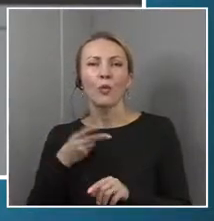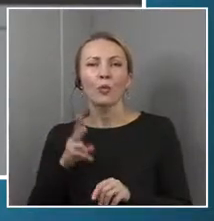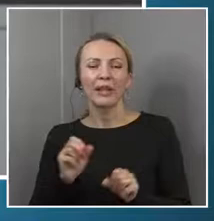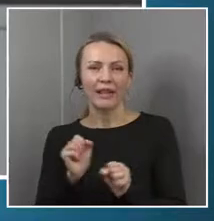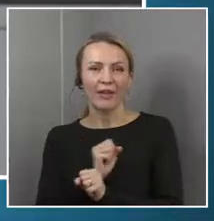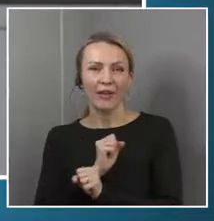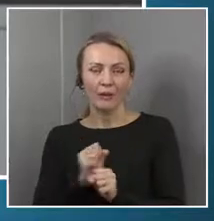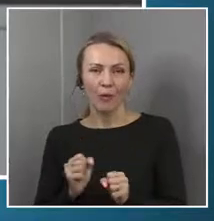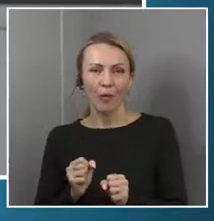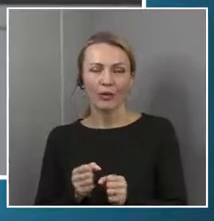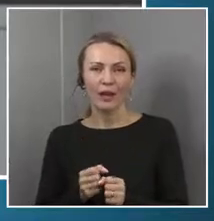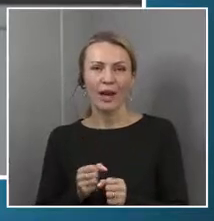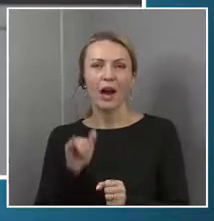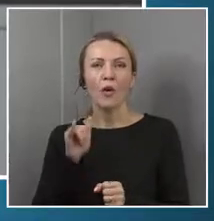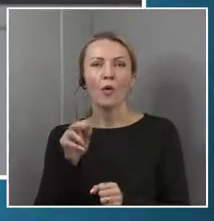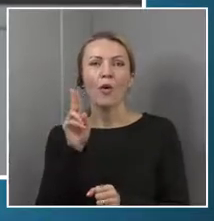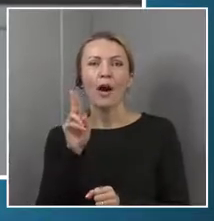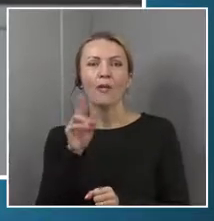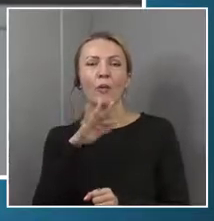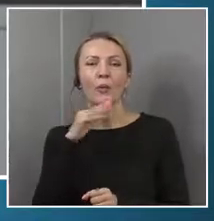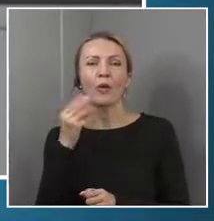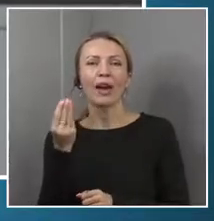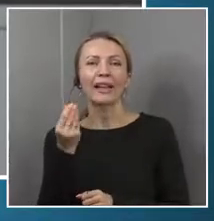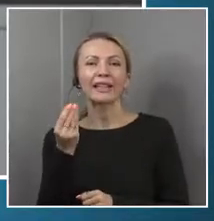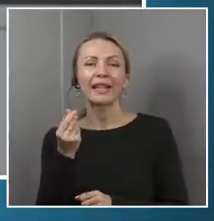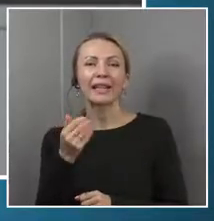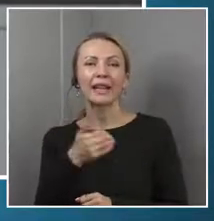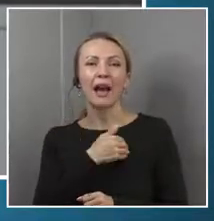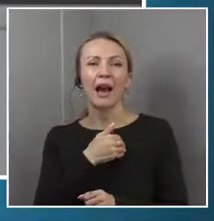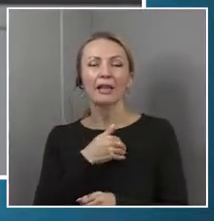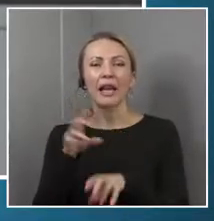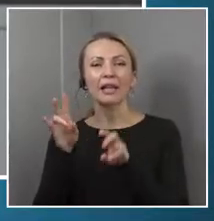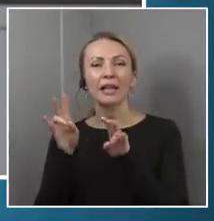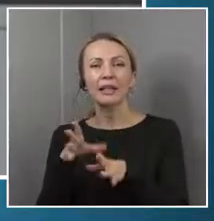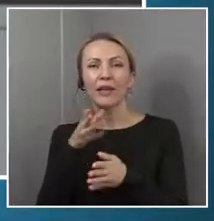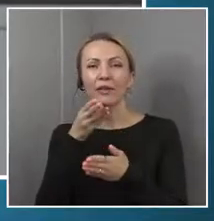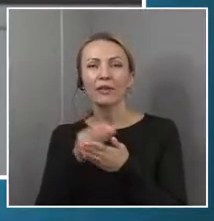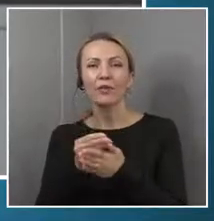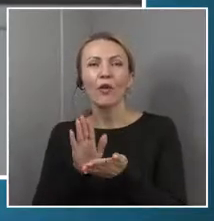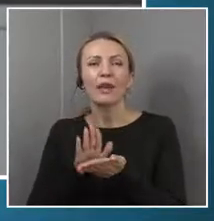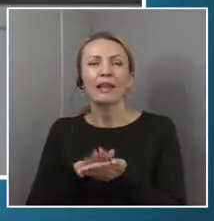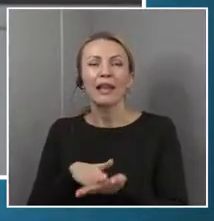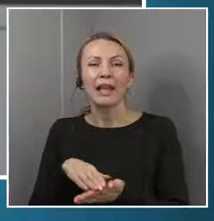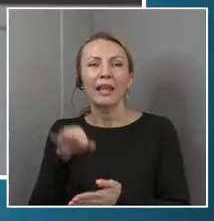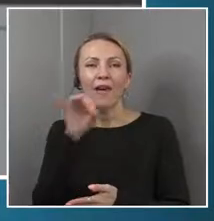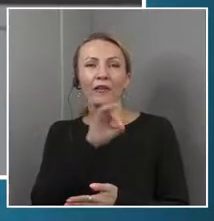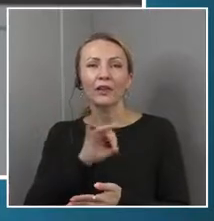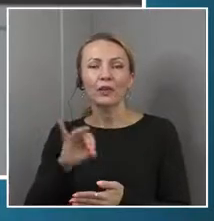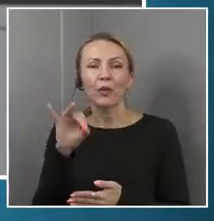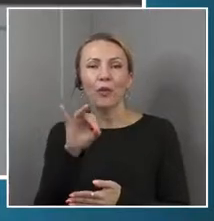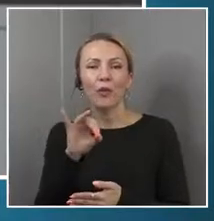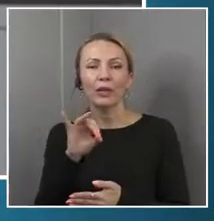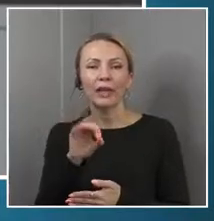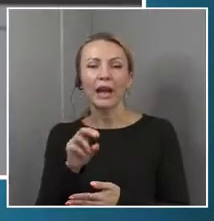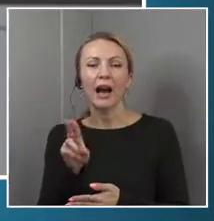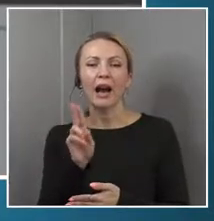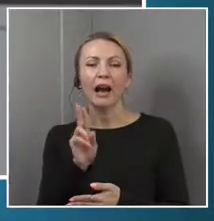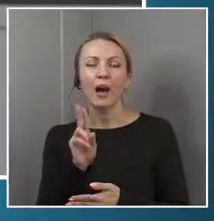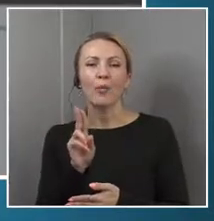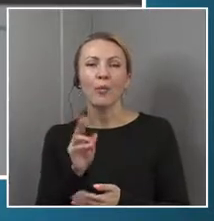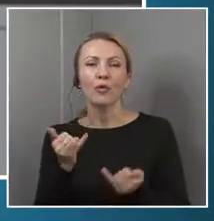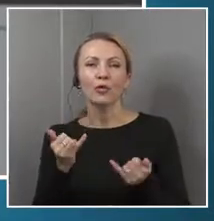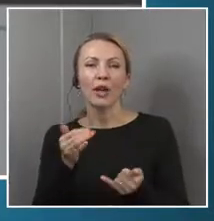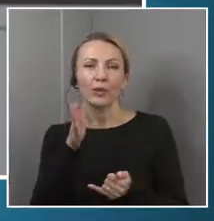buying paintings. And people with lots of money try to leave their